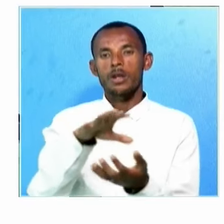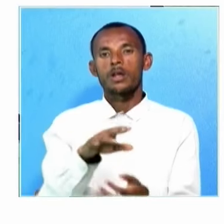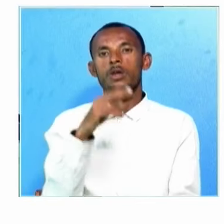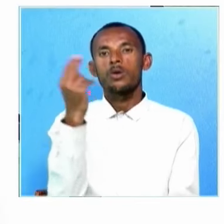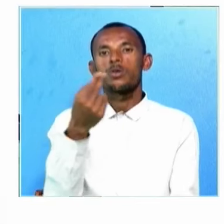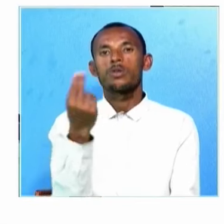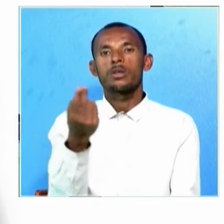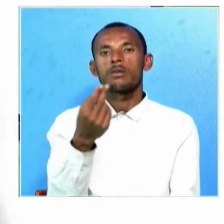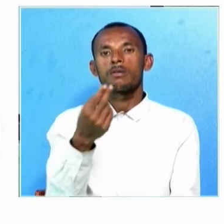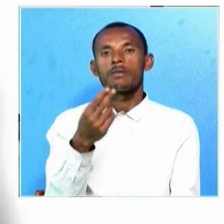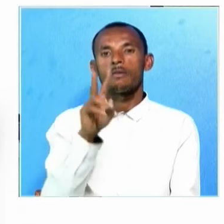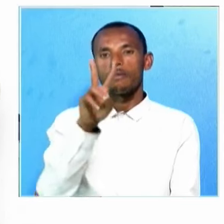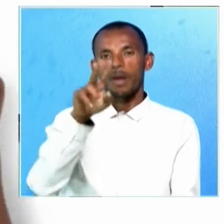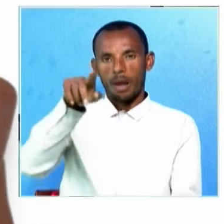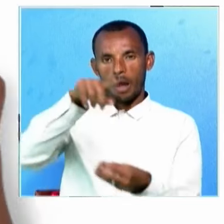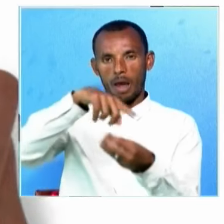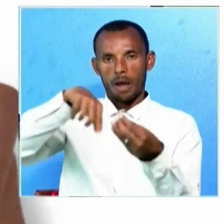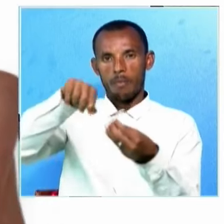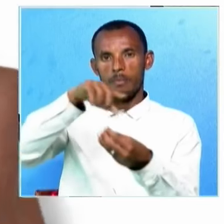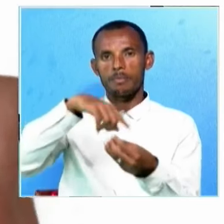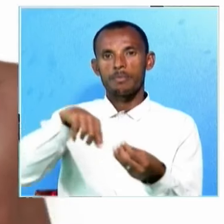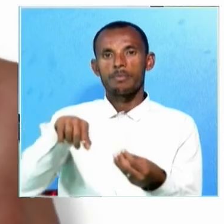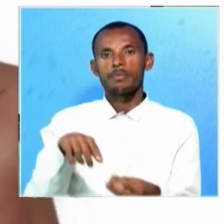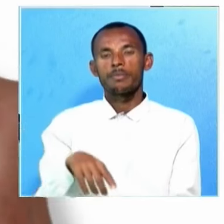Venn diagram